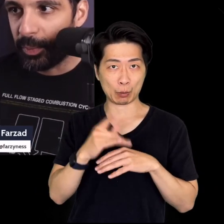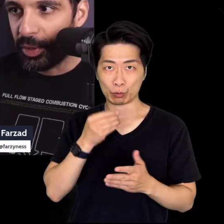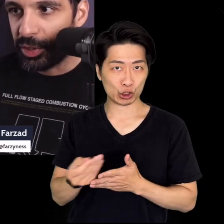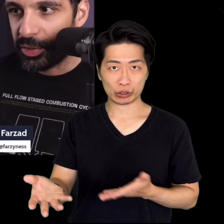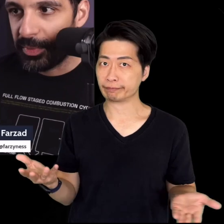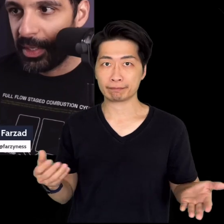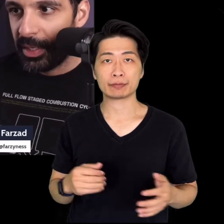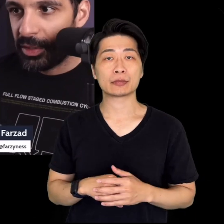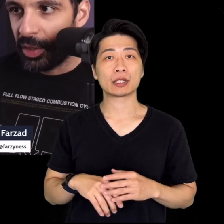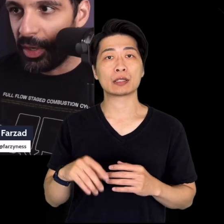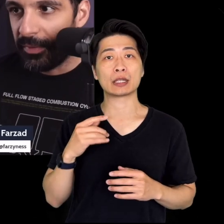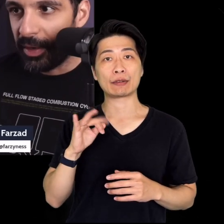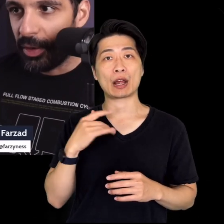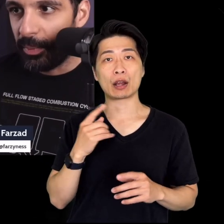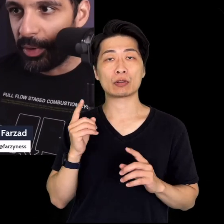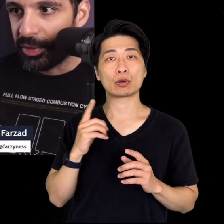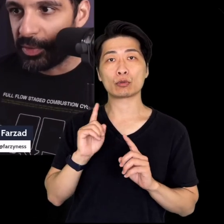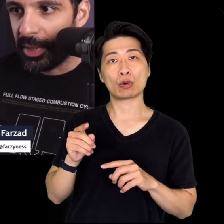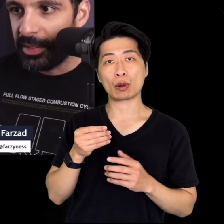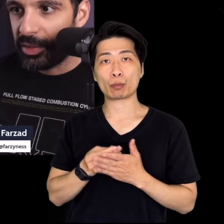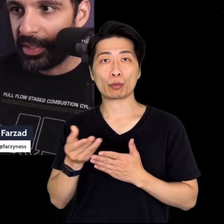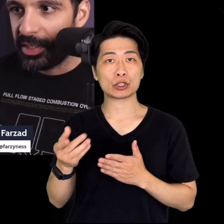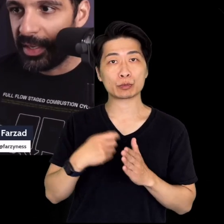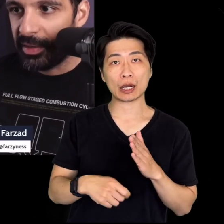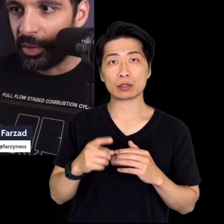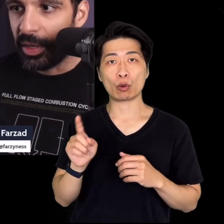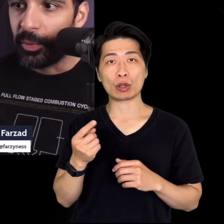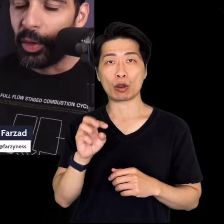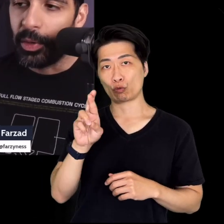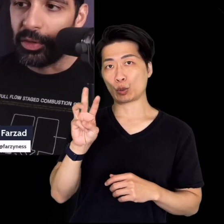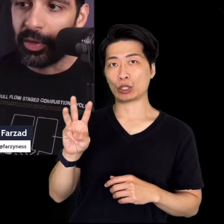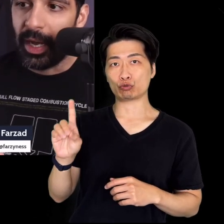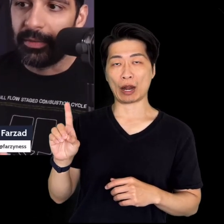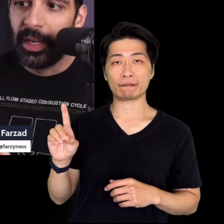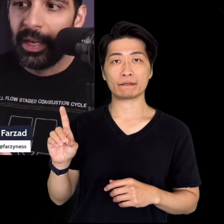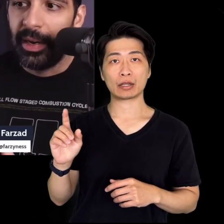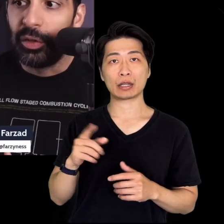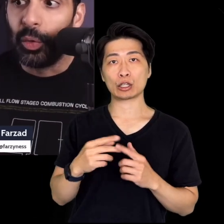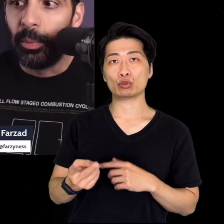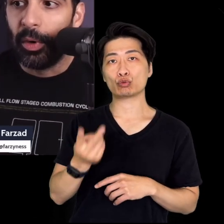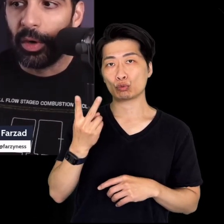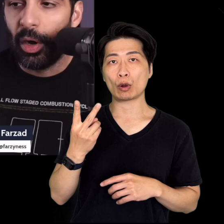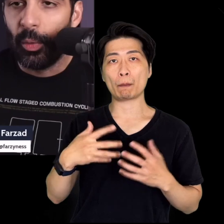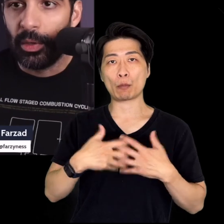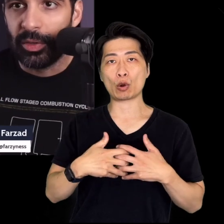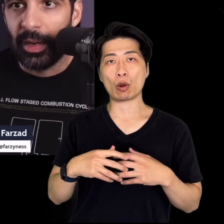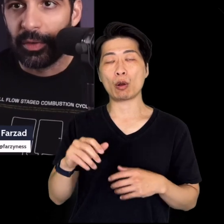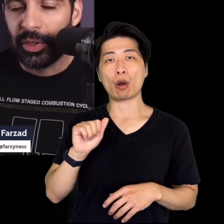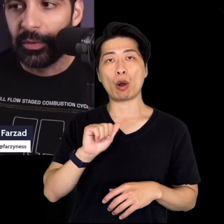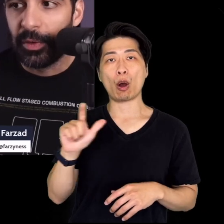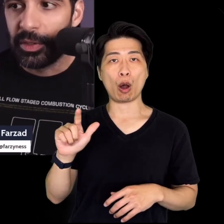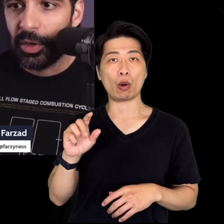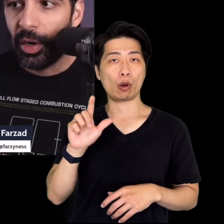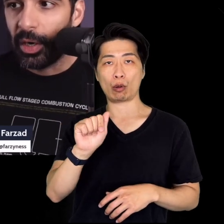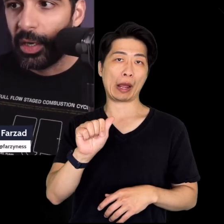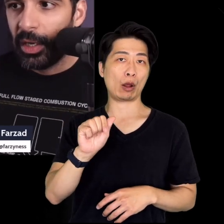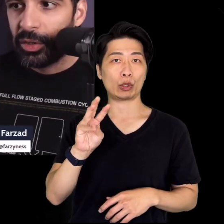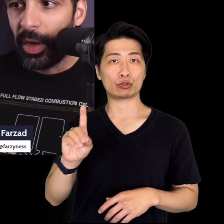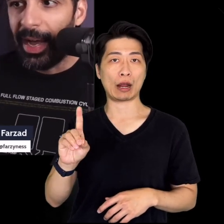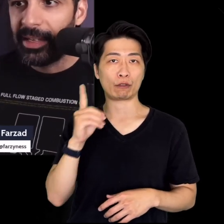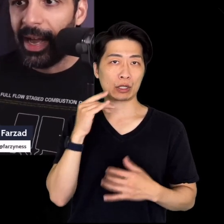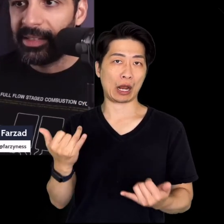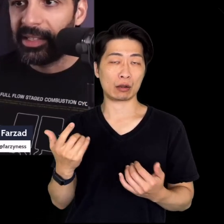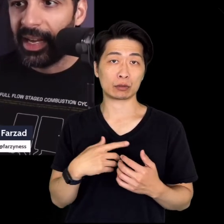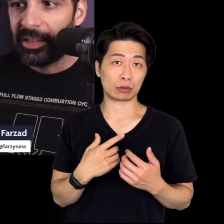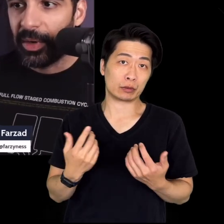available for purchase. So if I go purchase price, you can see that there's only a rear-wheel drive and a dual-motor all-wheel drive version for this car.